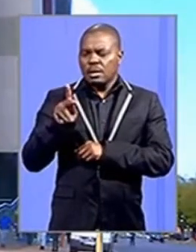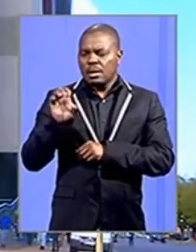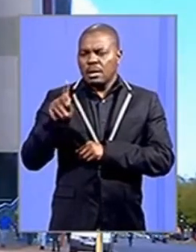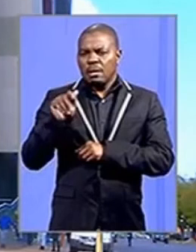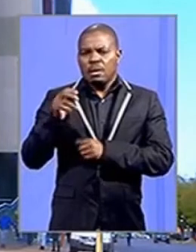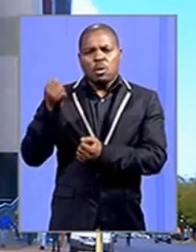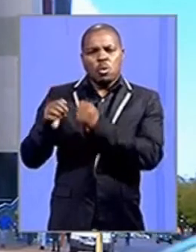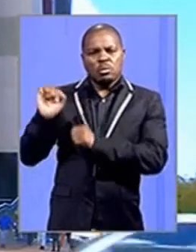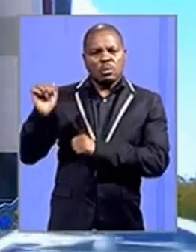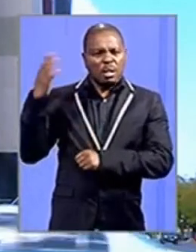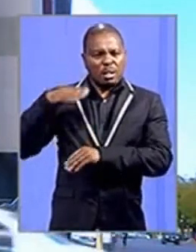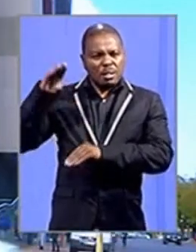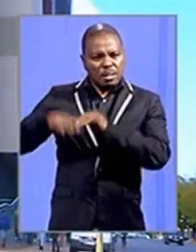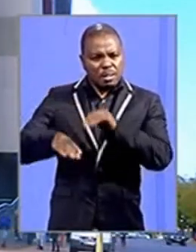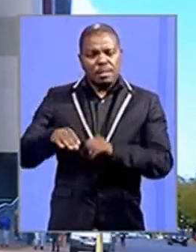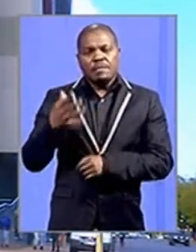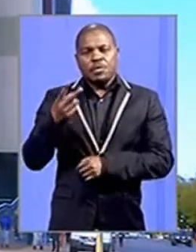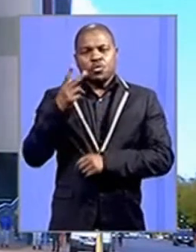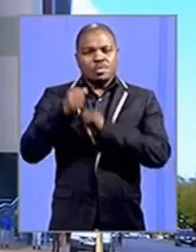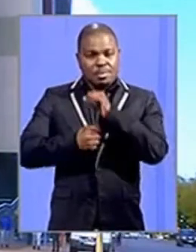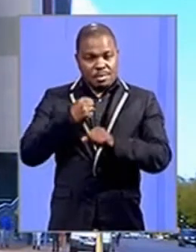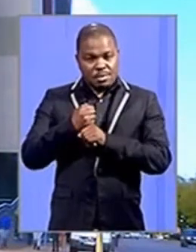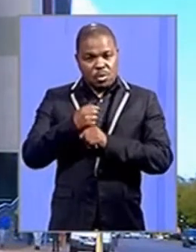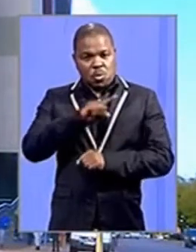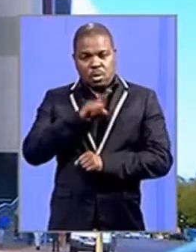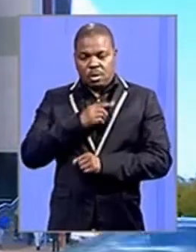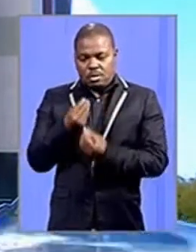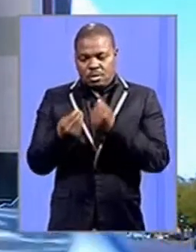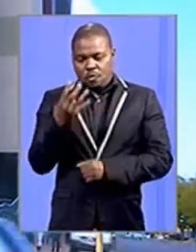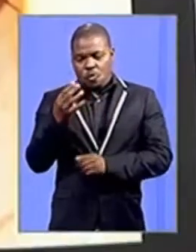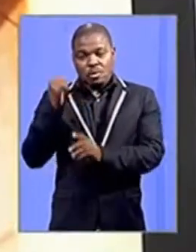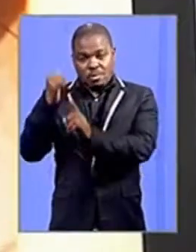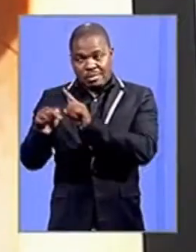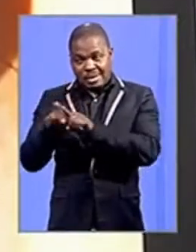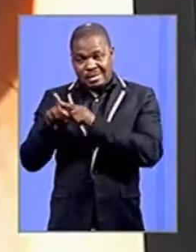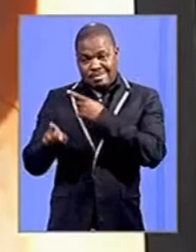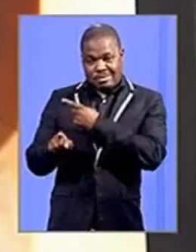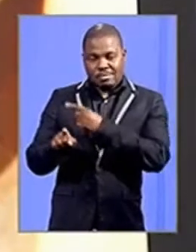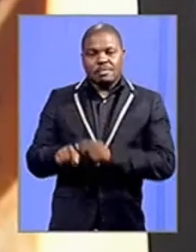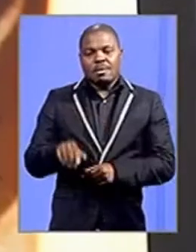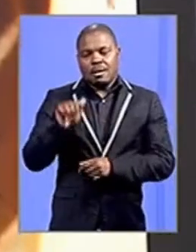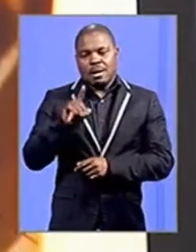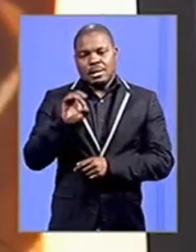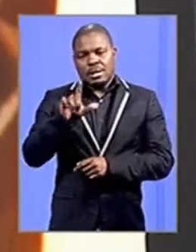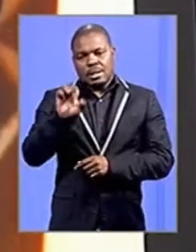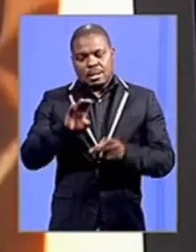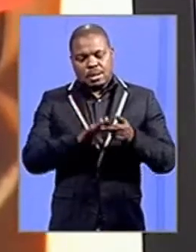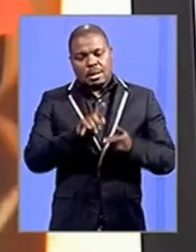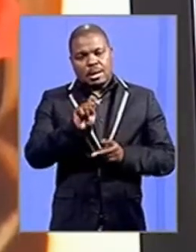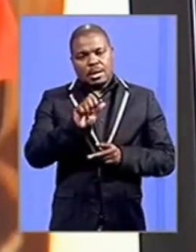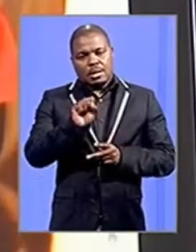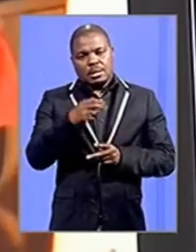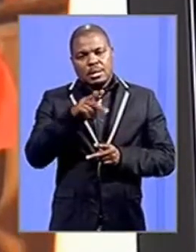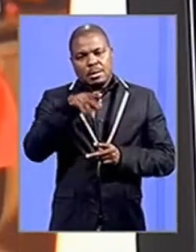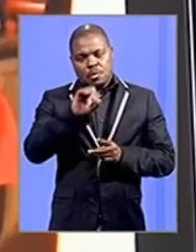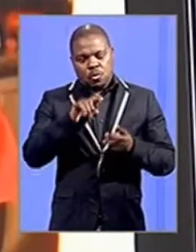hloletšwego kgolegong mengwaga e 52 morago ga go bolaya barwa ba gago ba bane. Adele wa mengwaga e 3, Tshepo wa mengwaga e